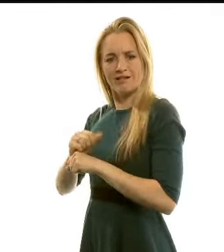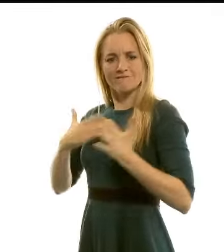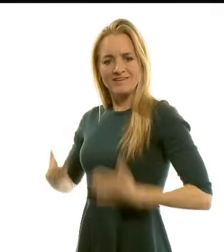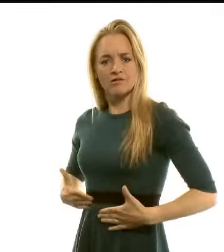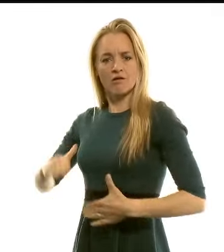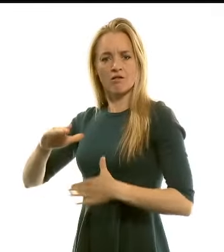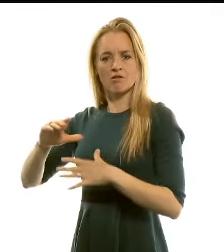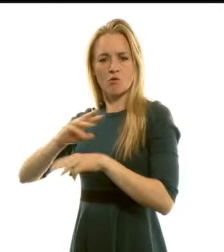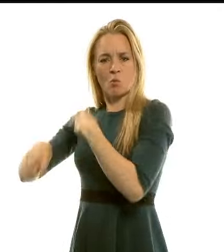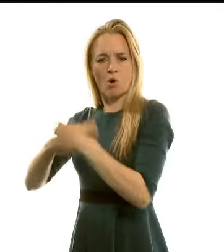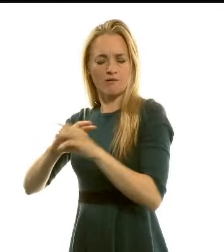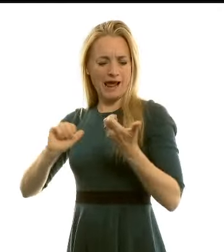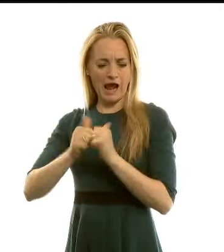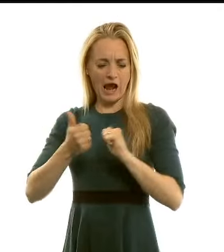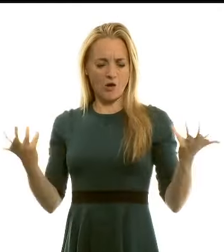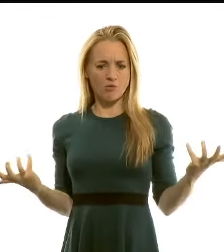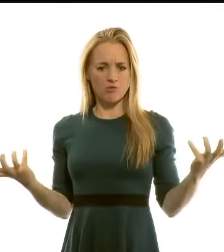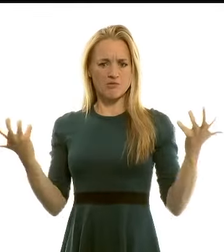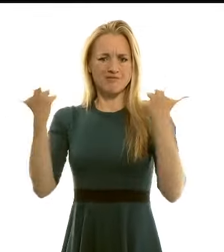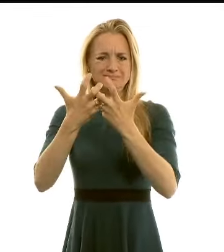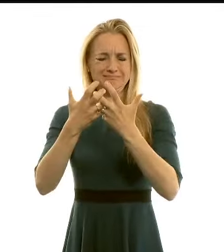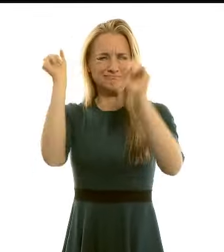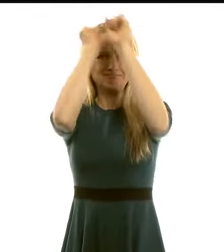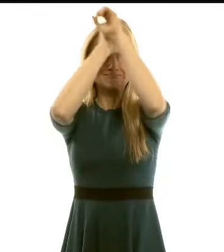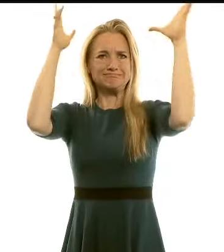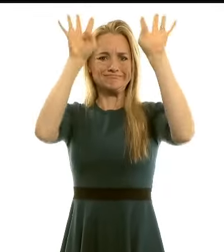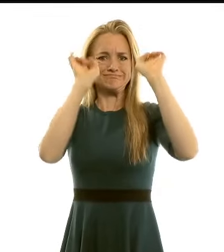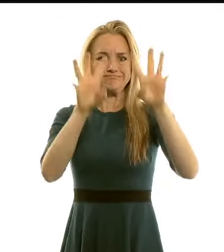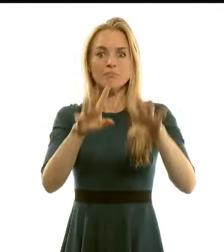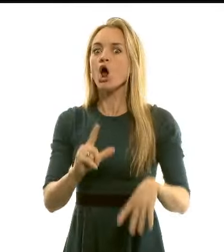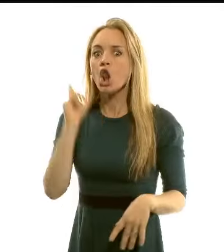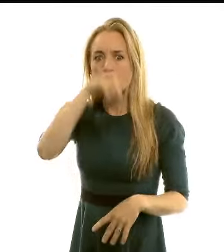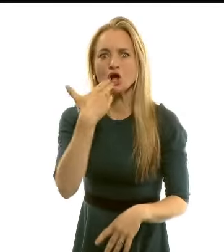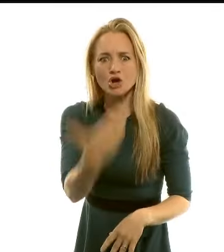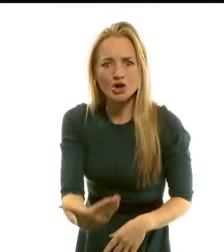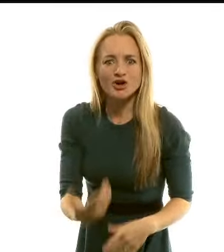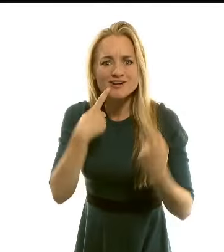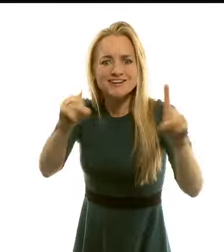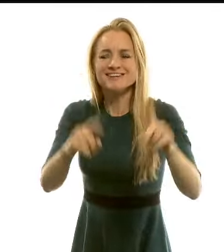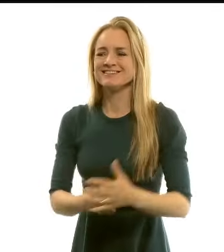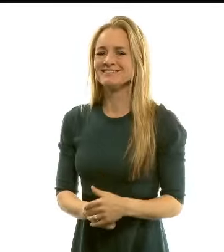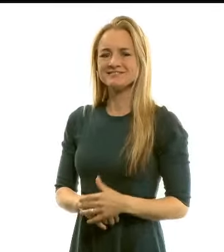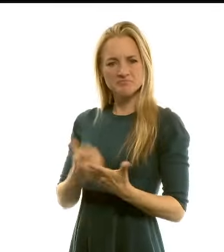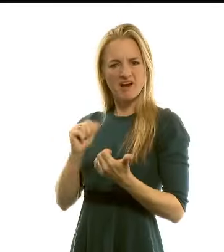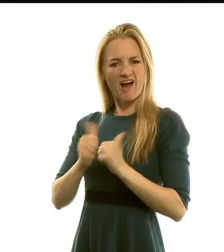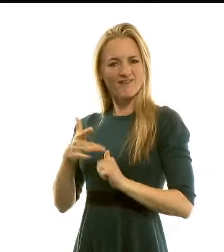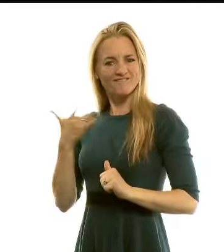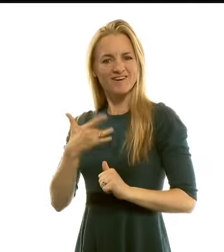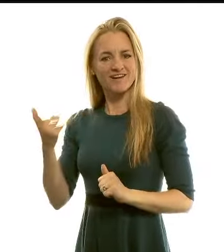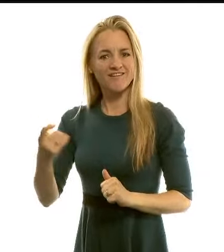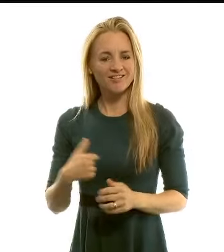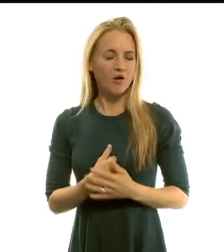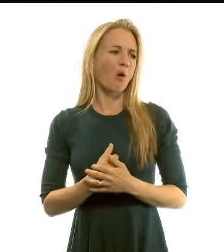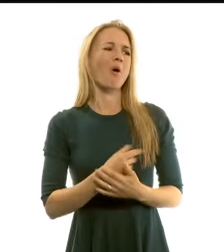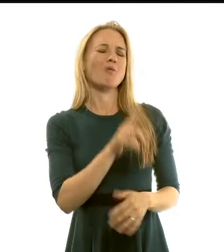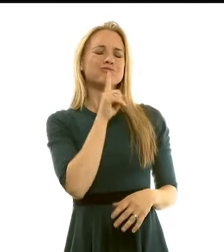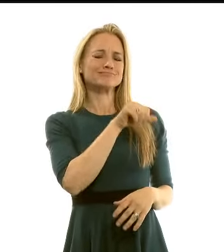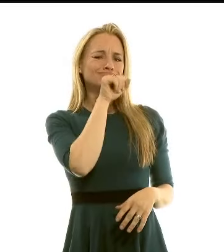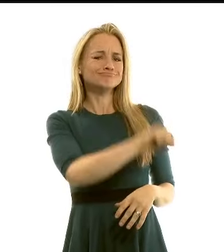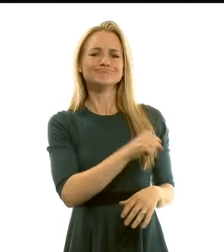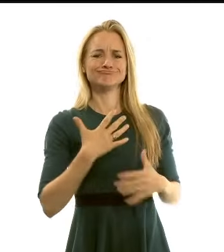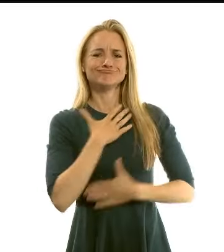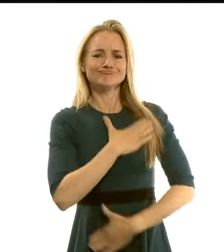like, yeah, I'm very, very impressed. And like, I love that they built like a lush cave and the amethyst geode. Yeah, I love it. Yeah. Well, we are not quite ready